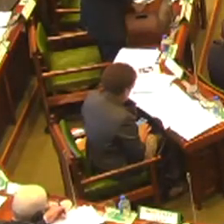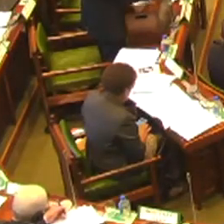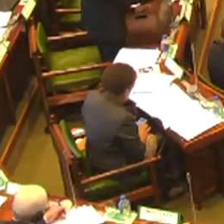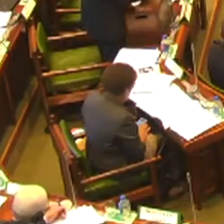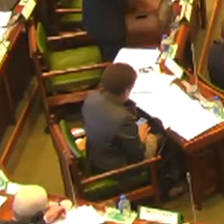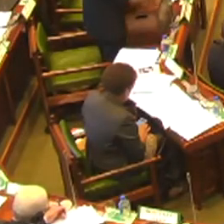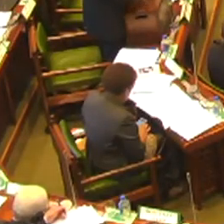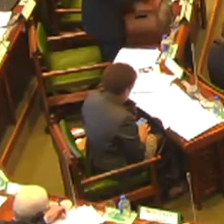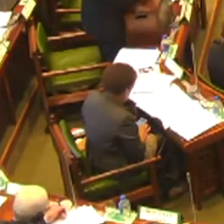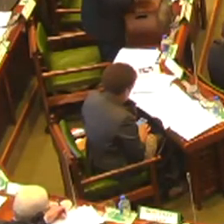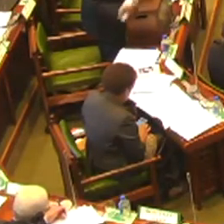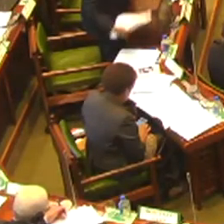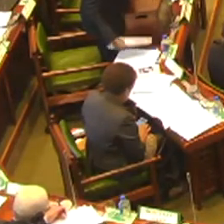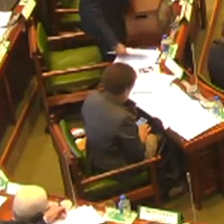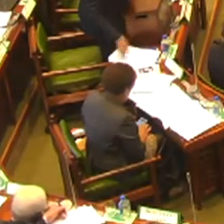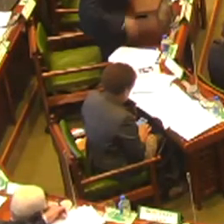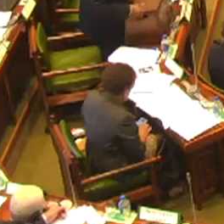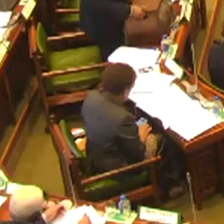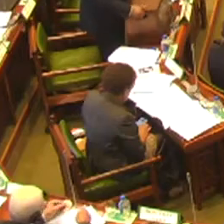Thank you, Honourable Member.